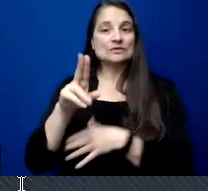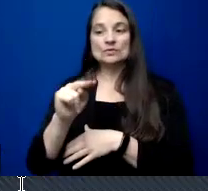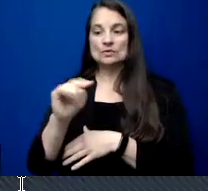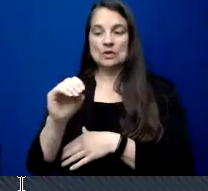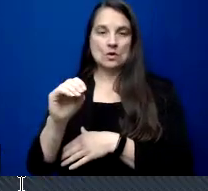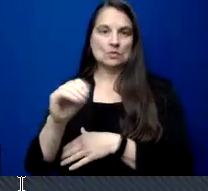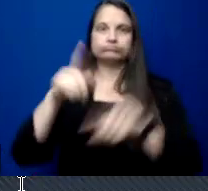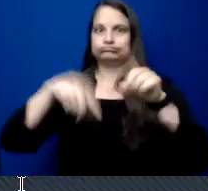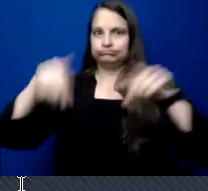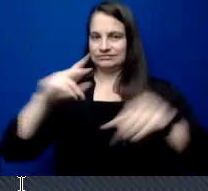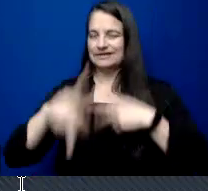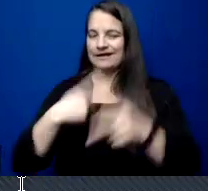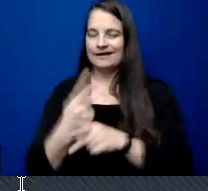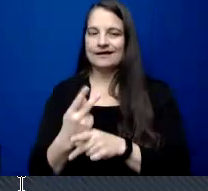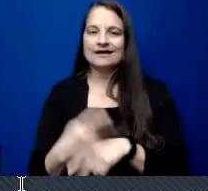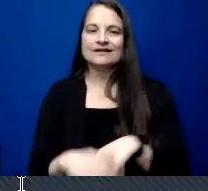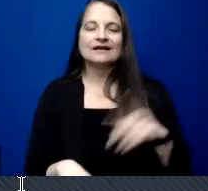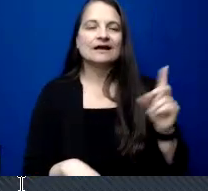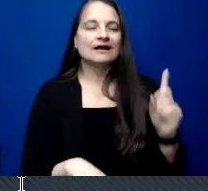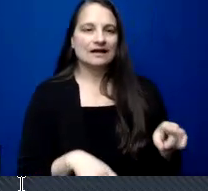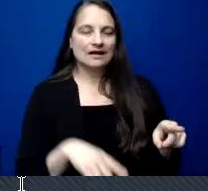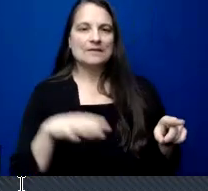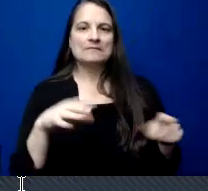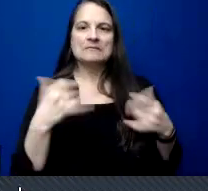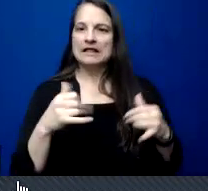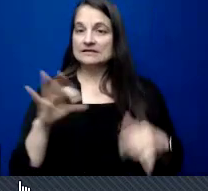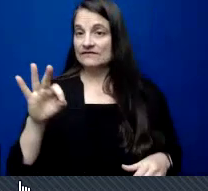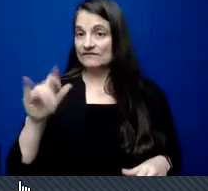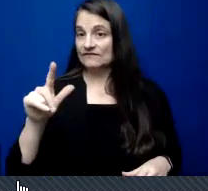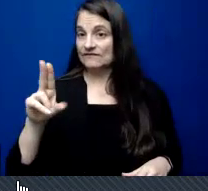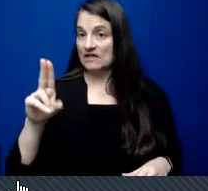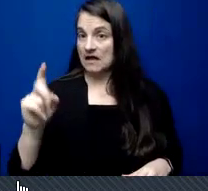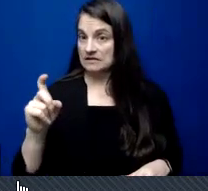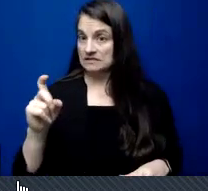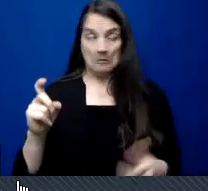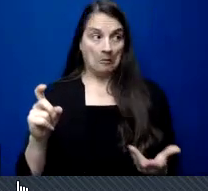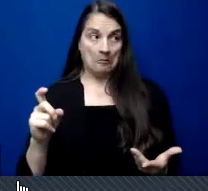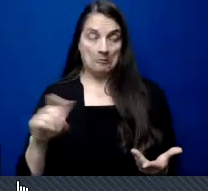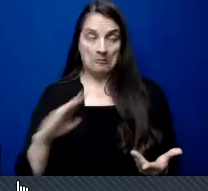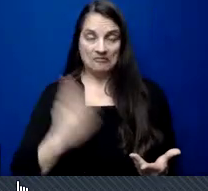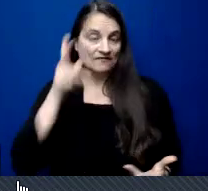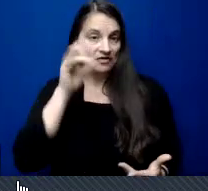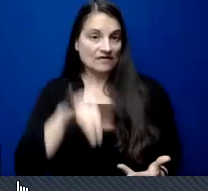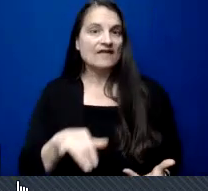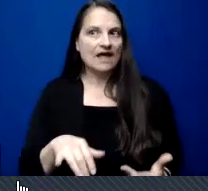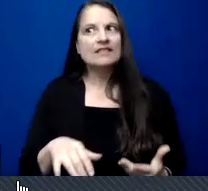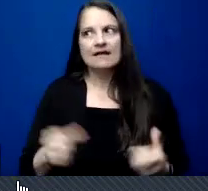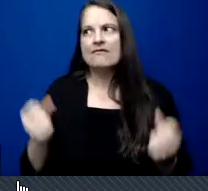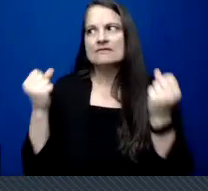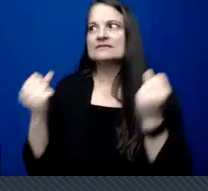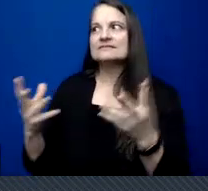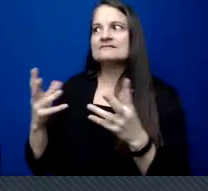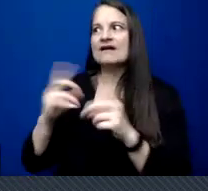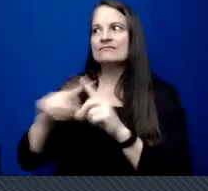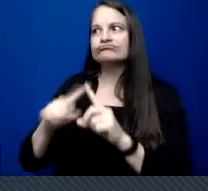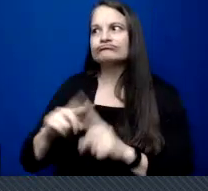Nice. Eileen plays Flux, which I haven't heard of before, but sounds There's pretty several different cool. versions of Flux.